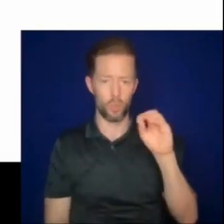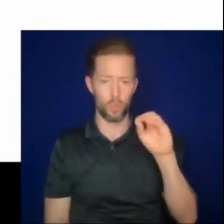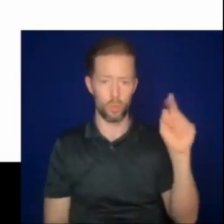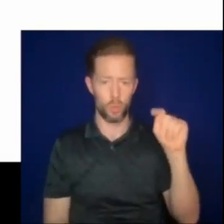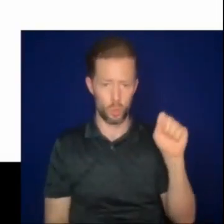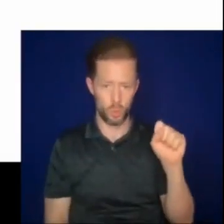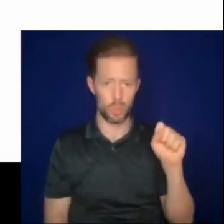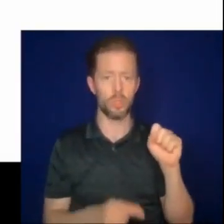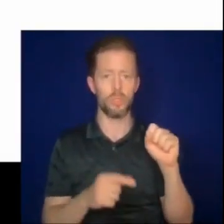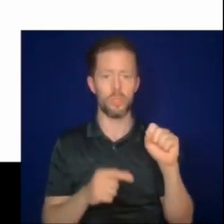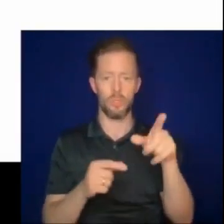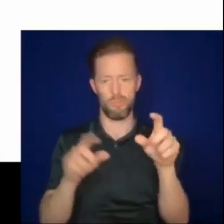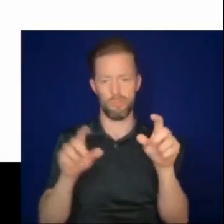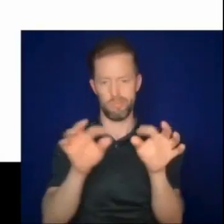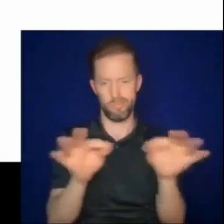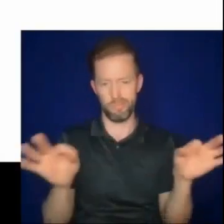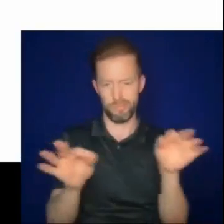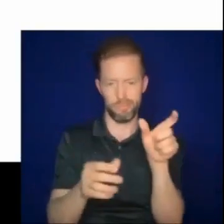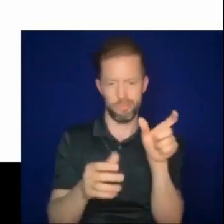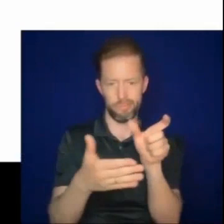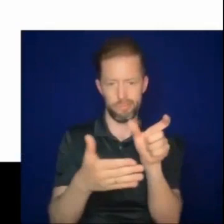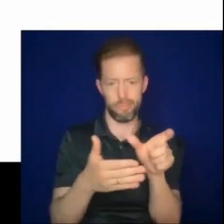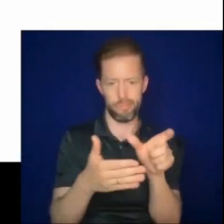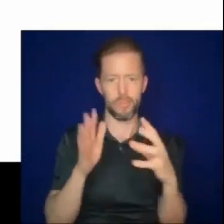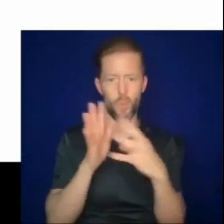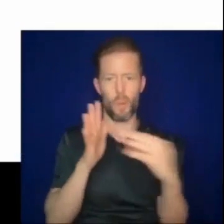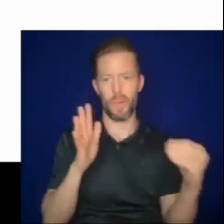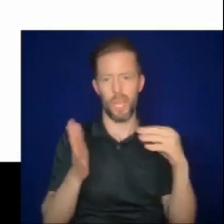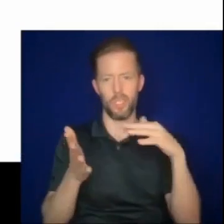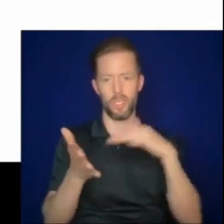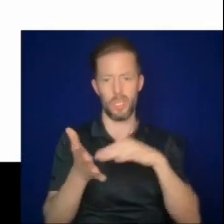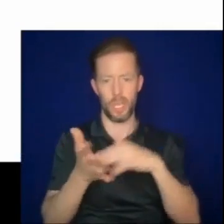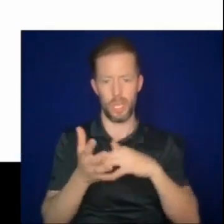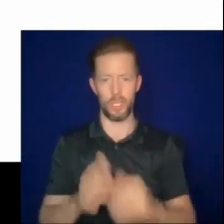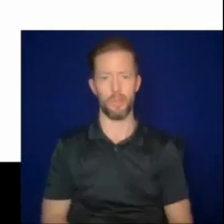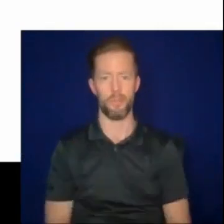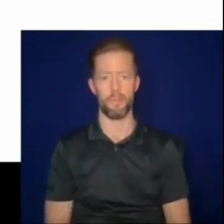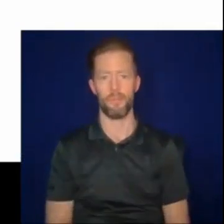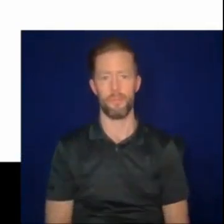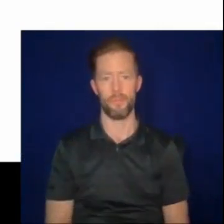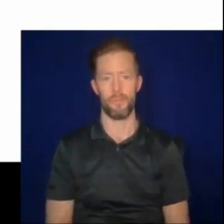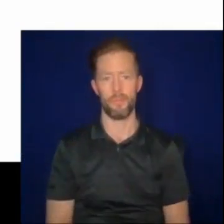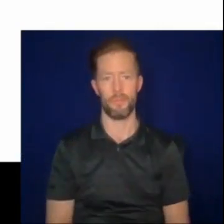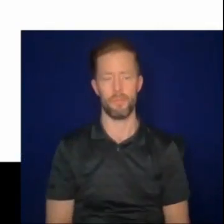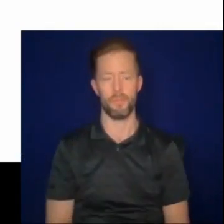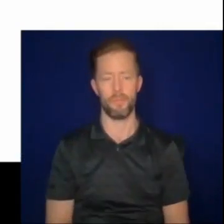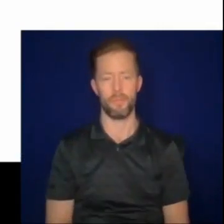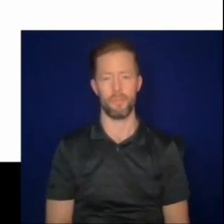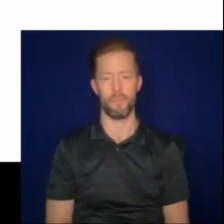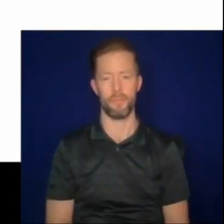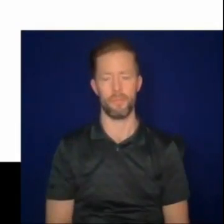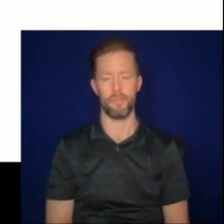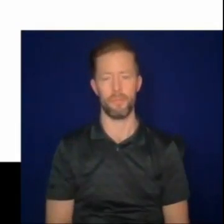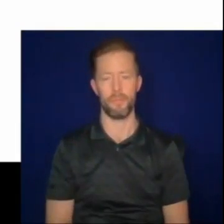Roots and my article on building early number sense of kindergartners with autism. It's a replication study.